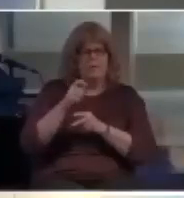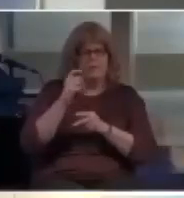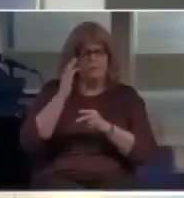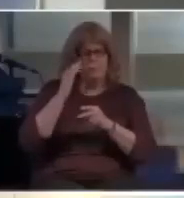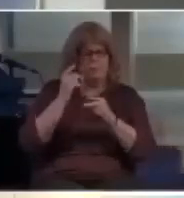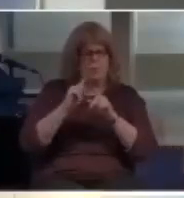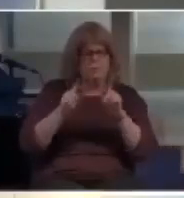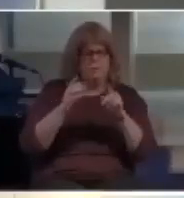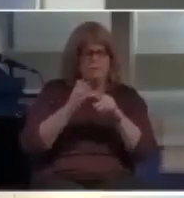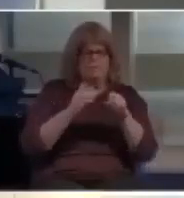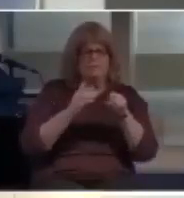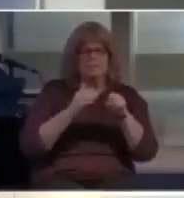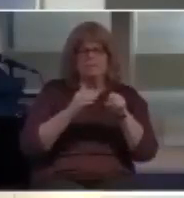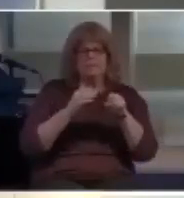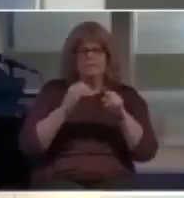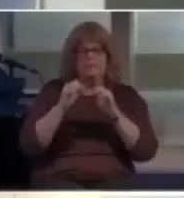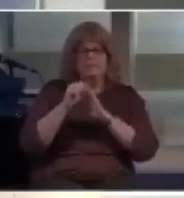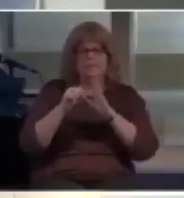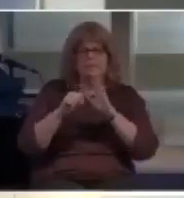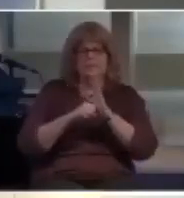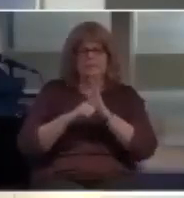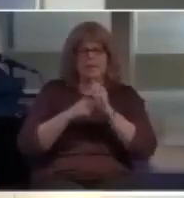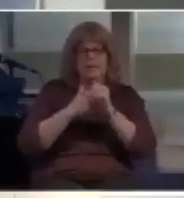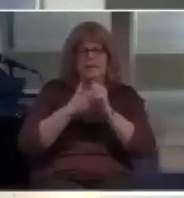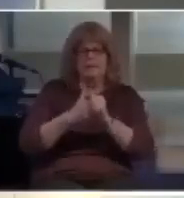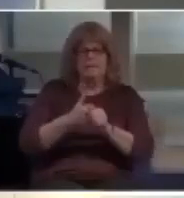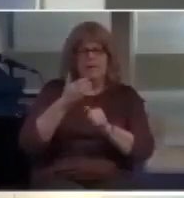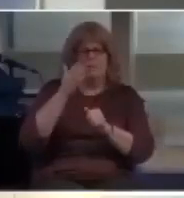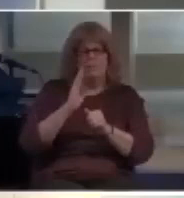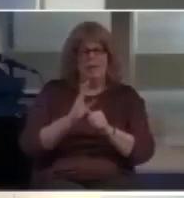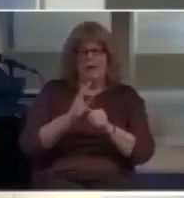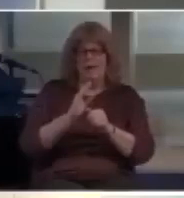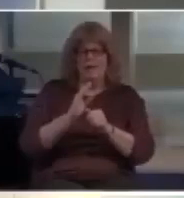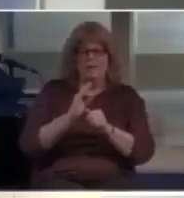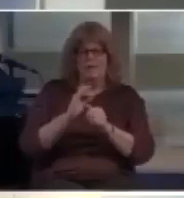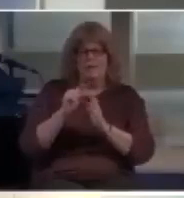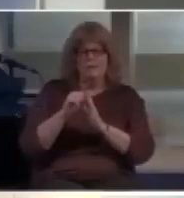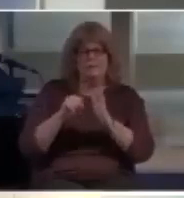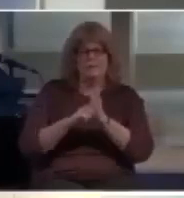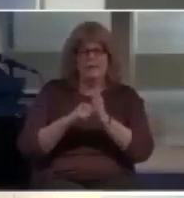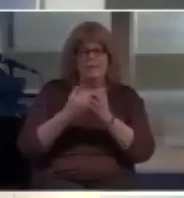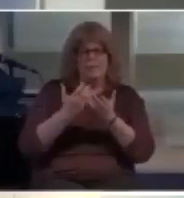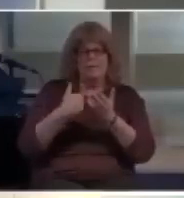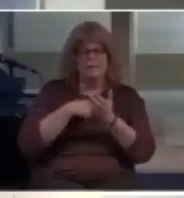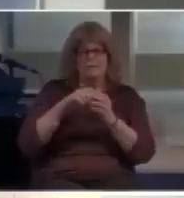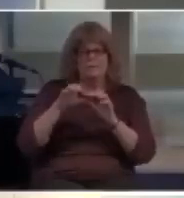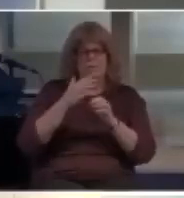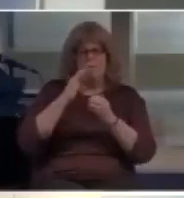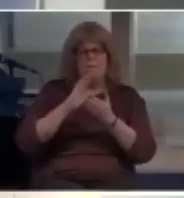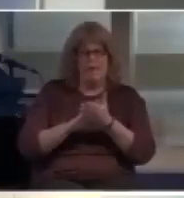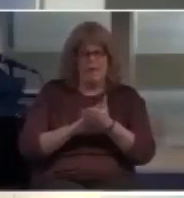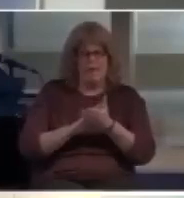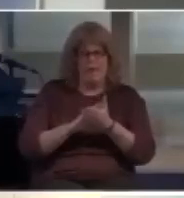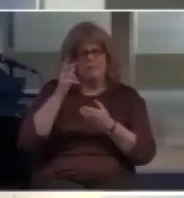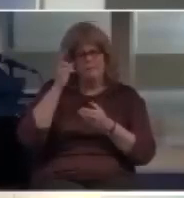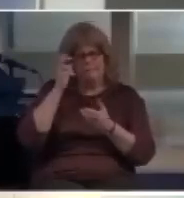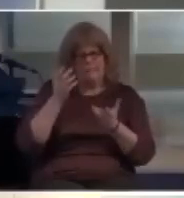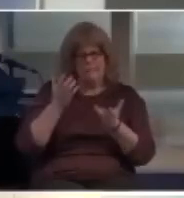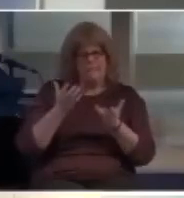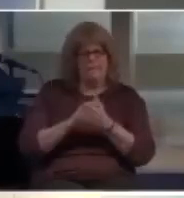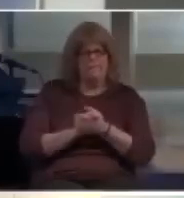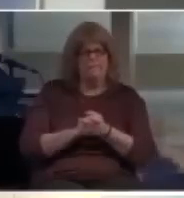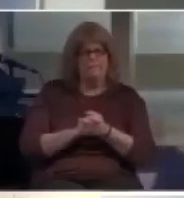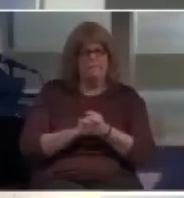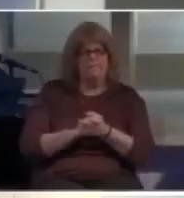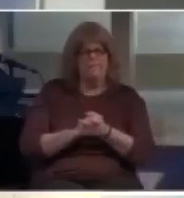discern when the state is doing what God wants it to do and when it is calling us to do that which God prohibits. And